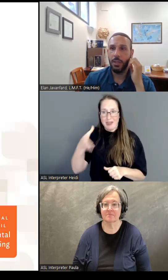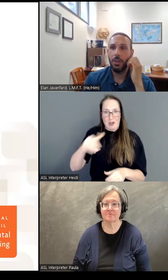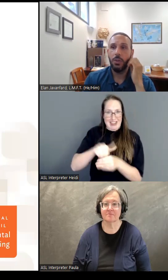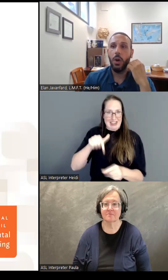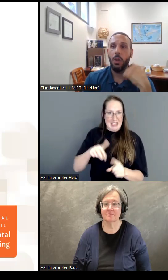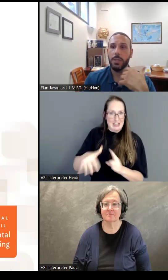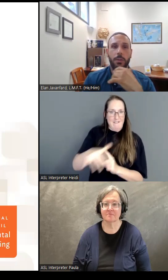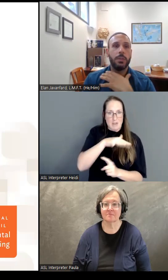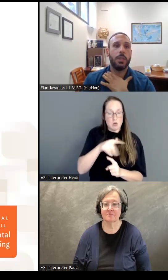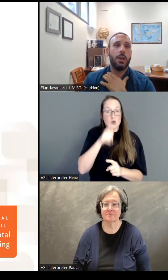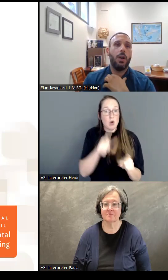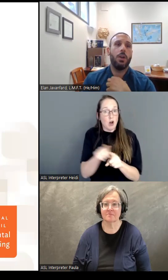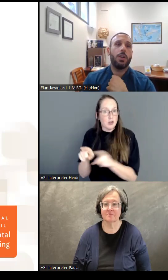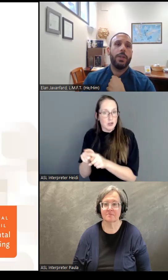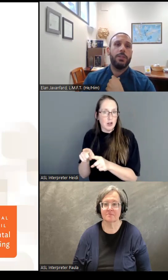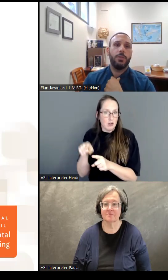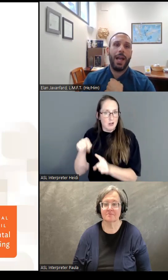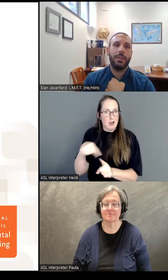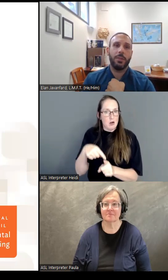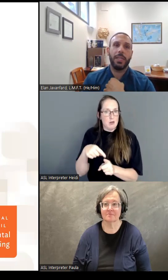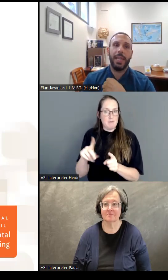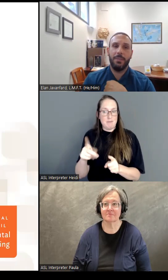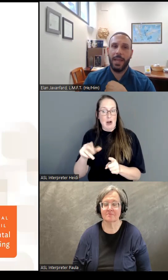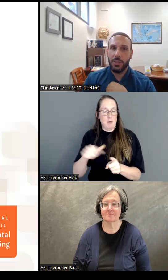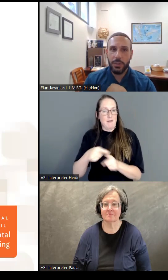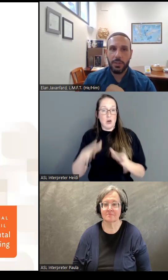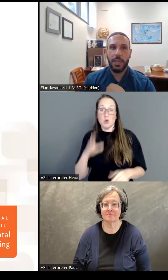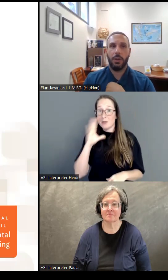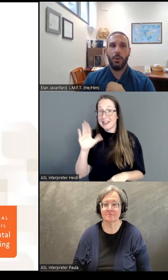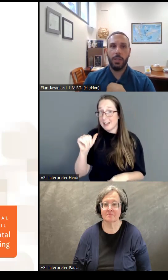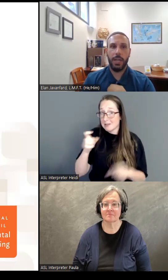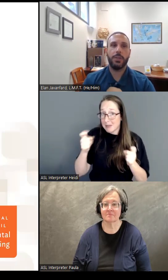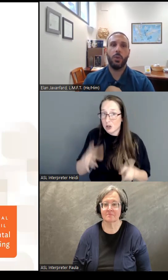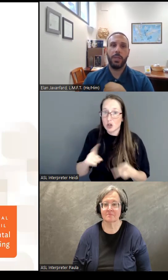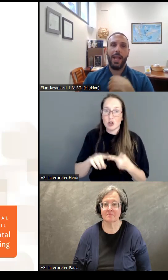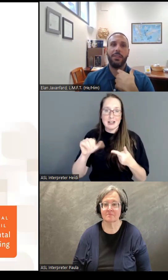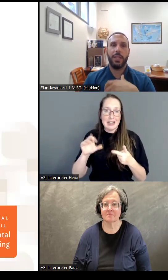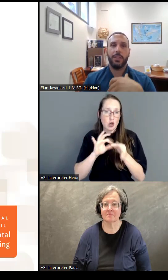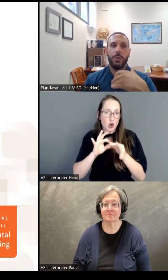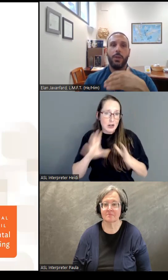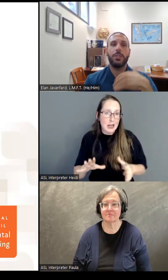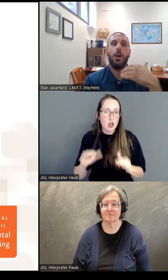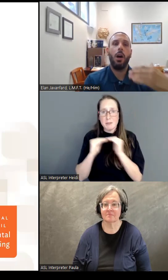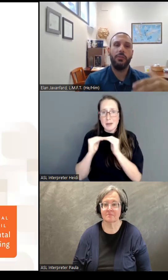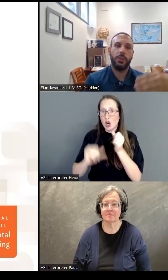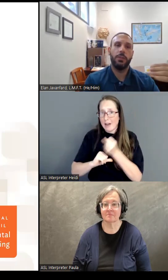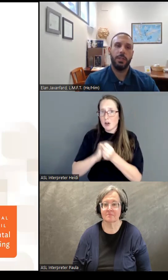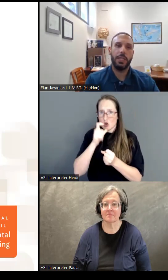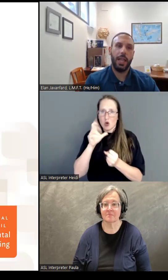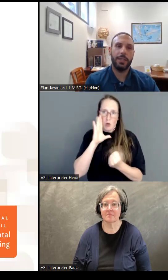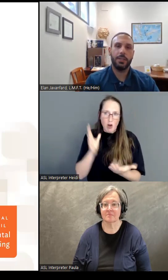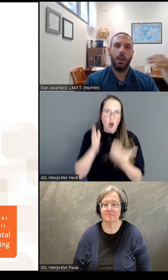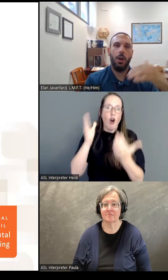environment who also are going to either be case managers, care coordinators, or peer advocates who are going to offer